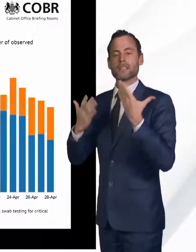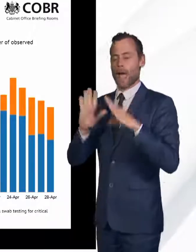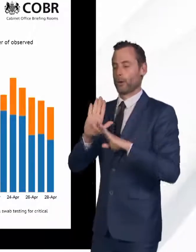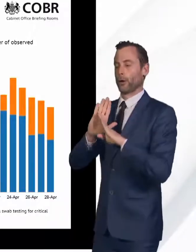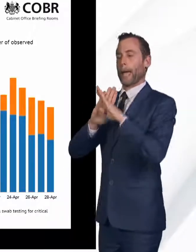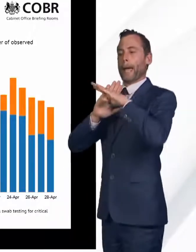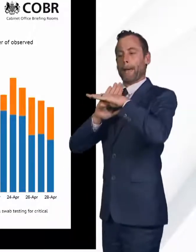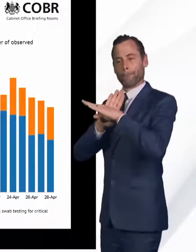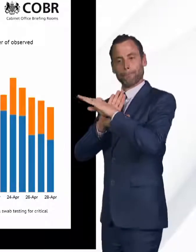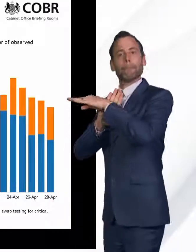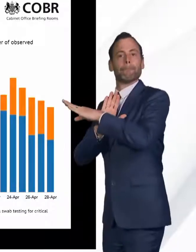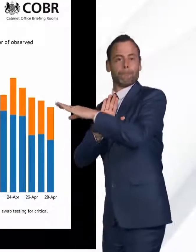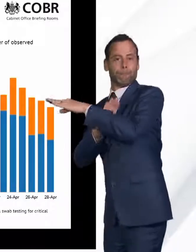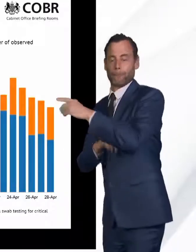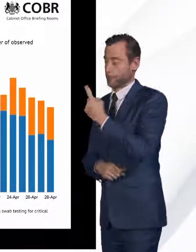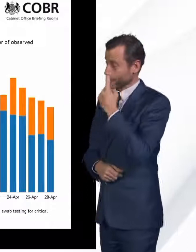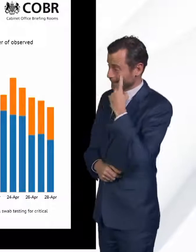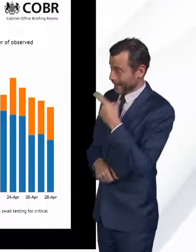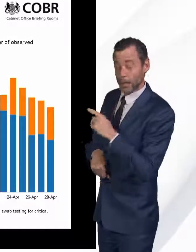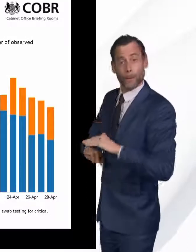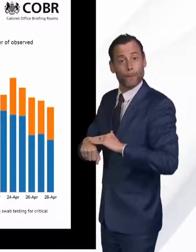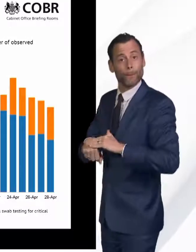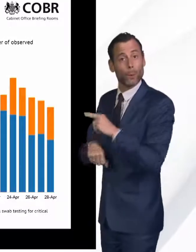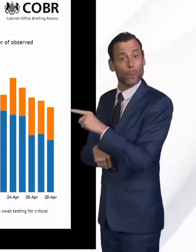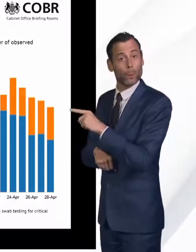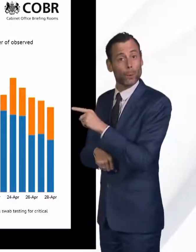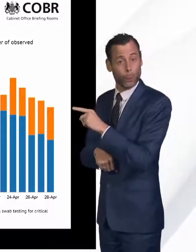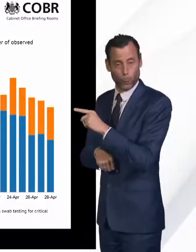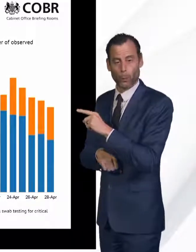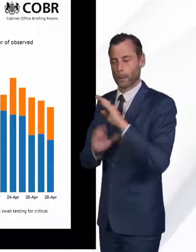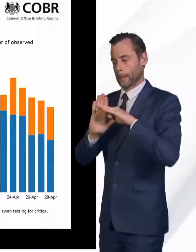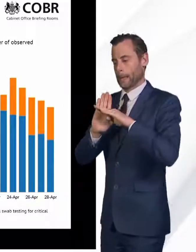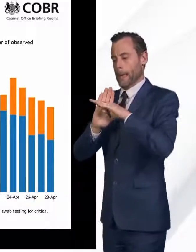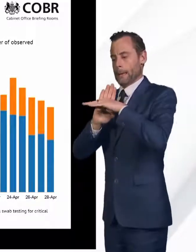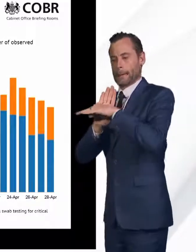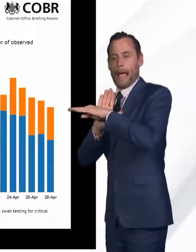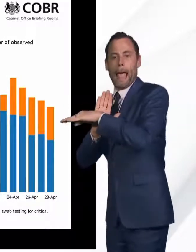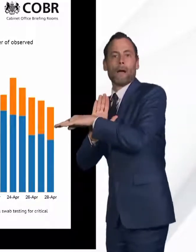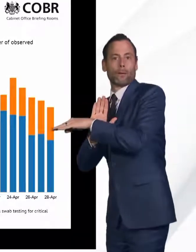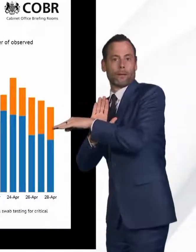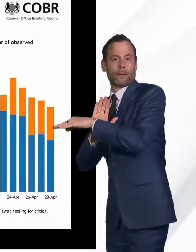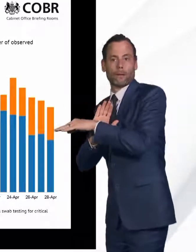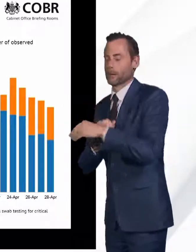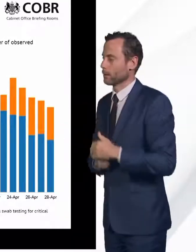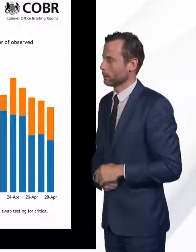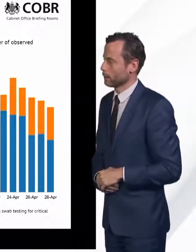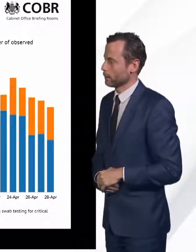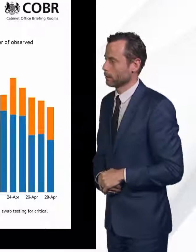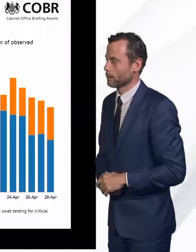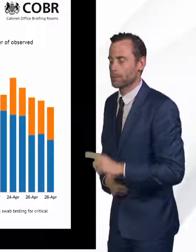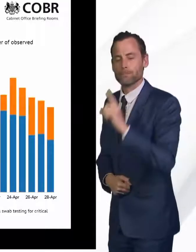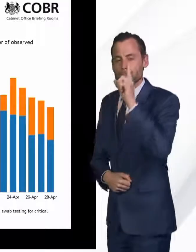stabilised, and the blue line, the numbers in hospital positive tests, is starting to fall, although because the number of tests is